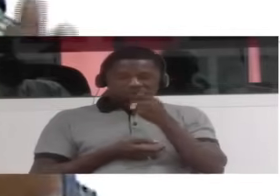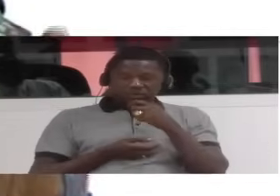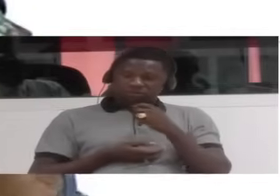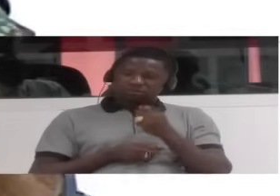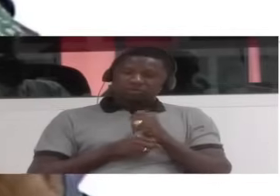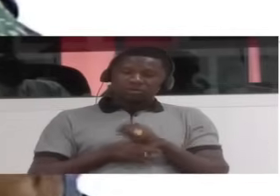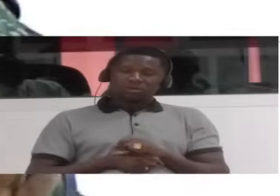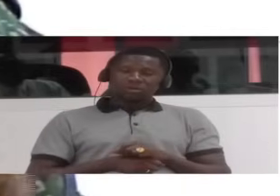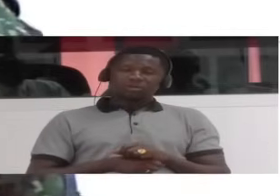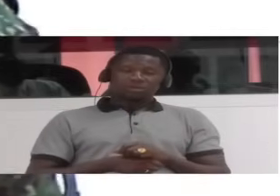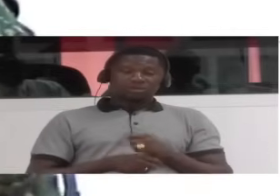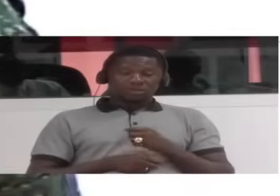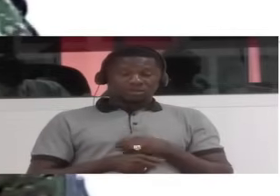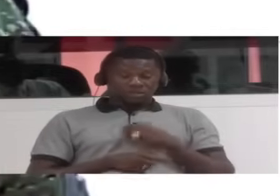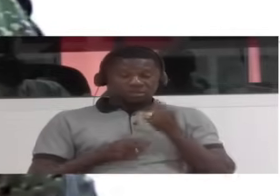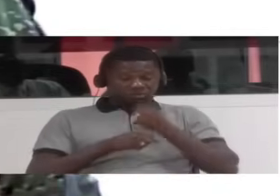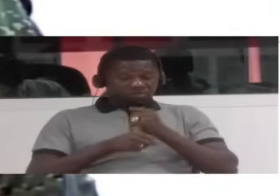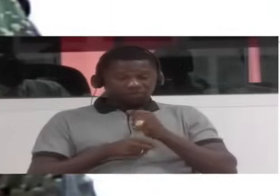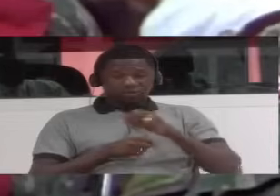They were meant for killing.